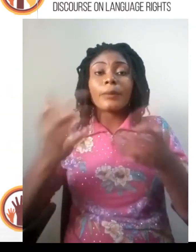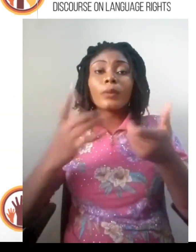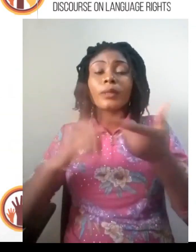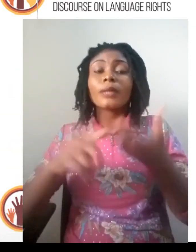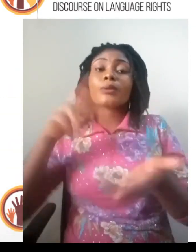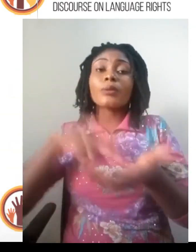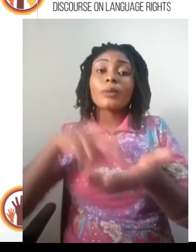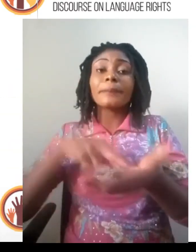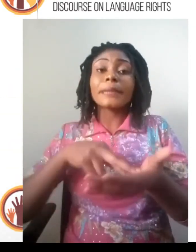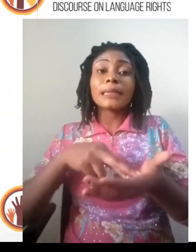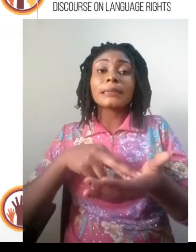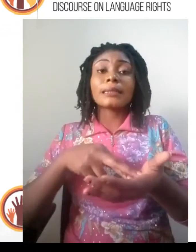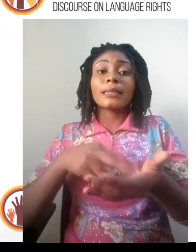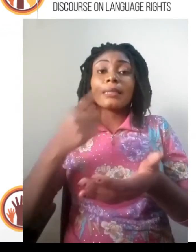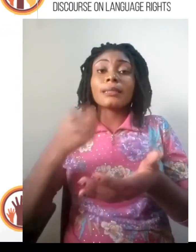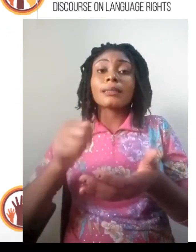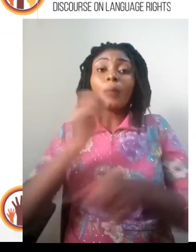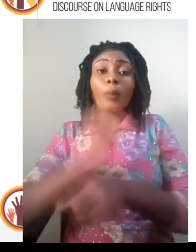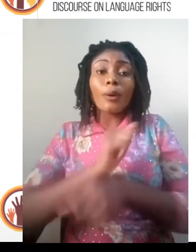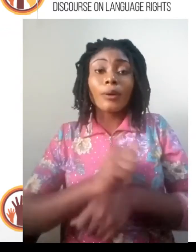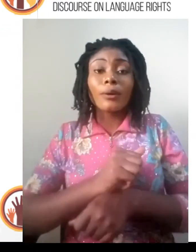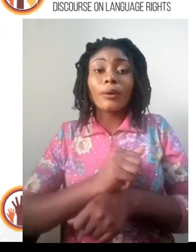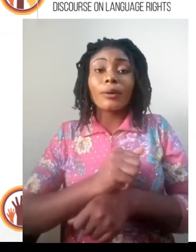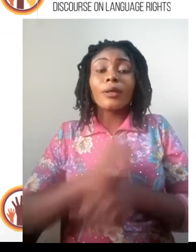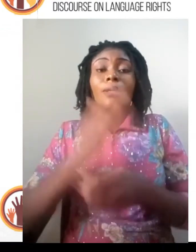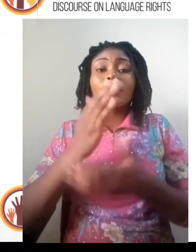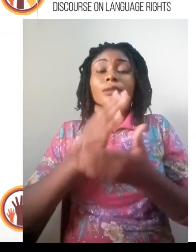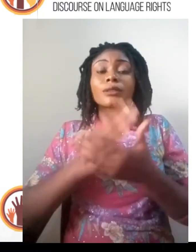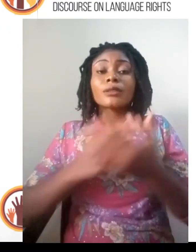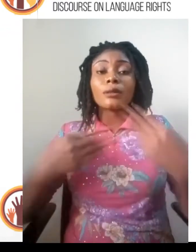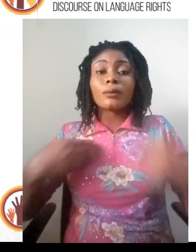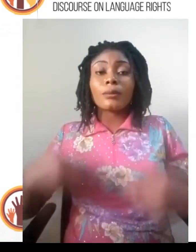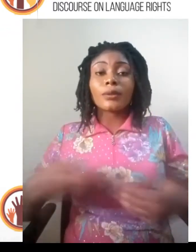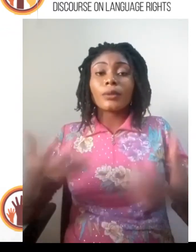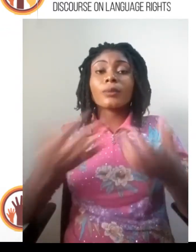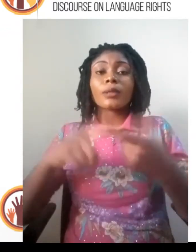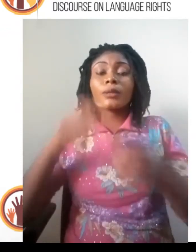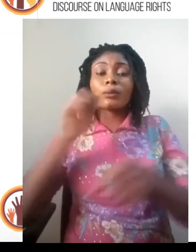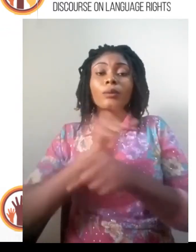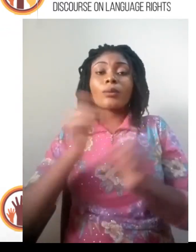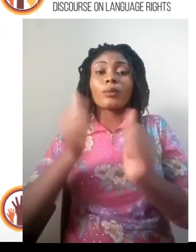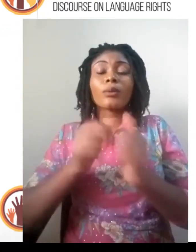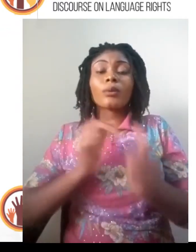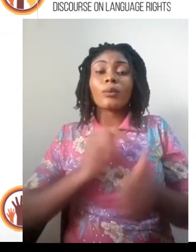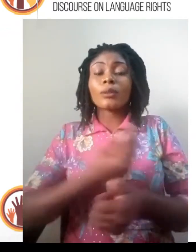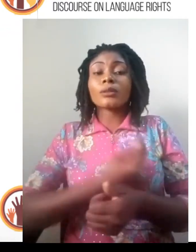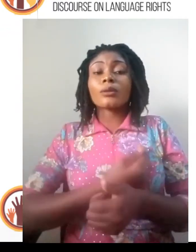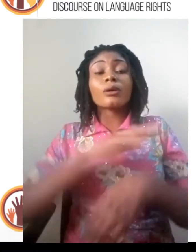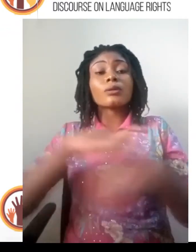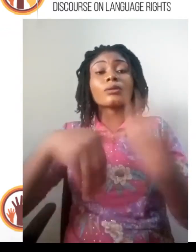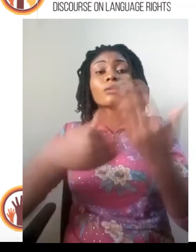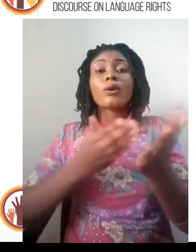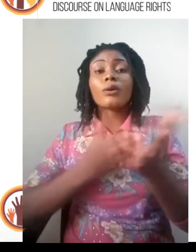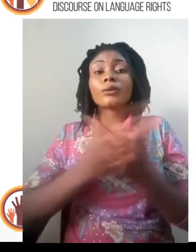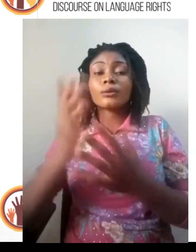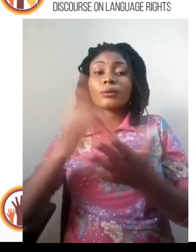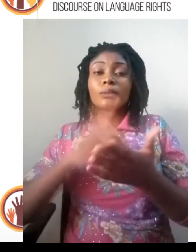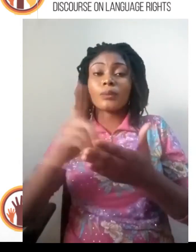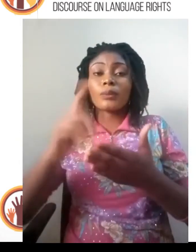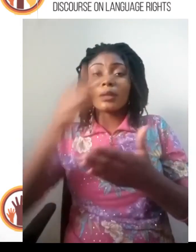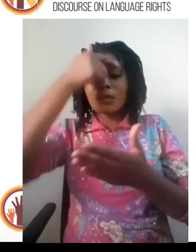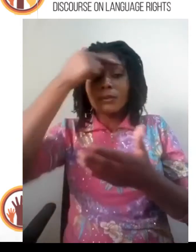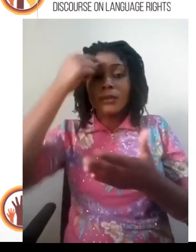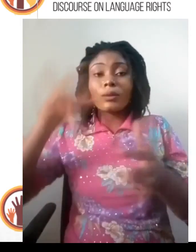with us all through the week so that they will be the ones to take the money. That is not right. And in